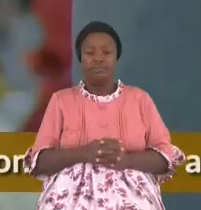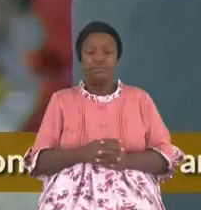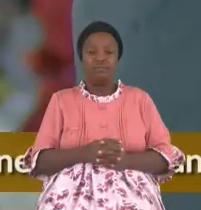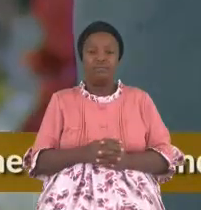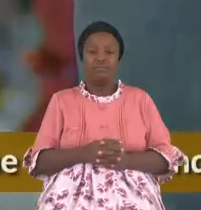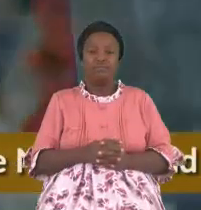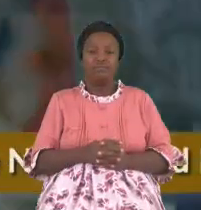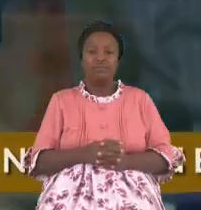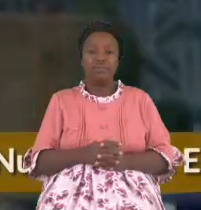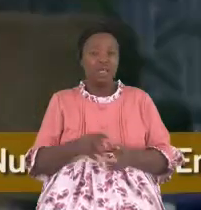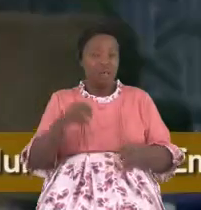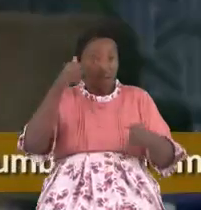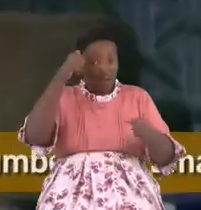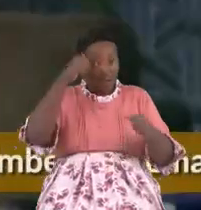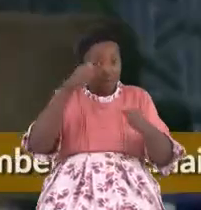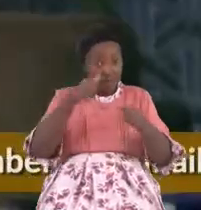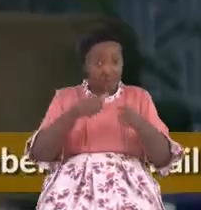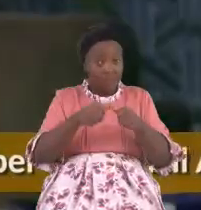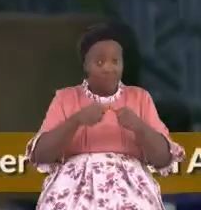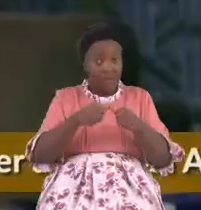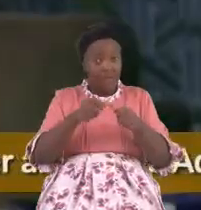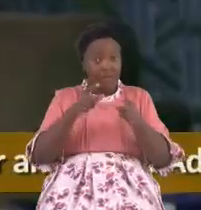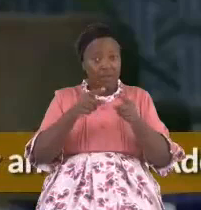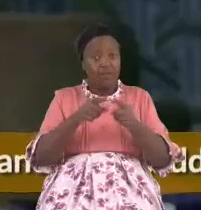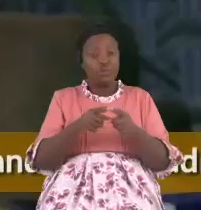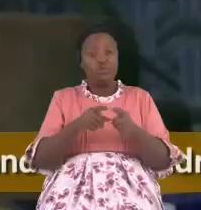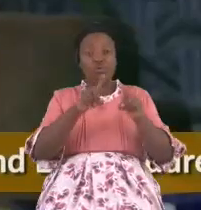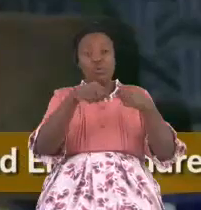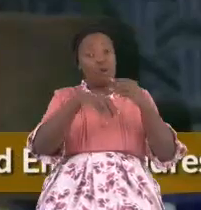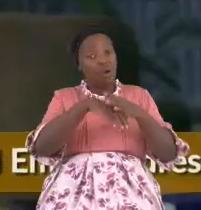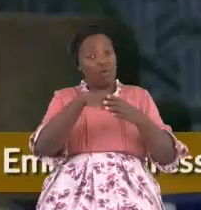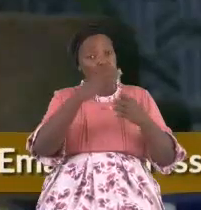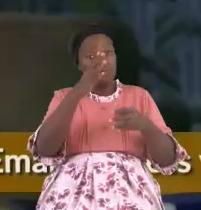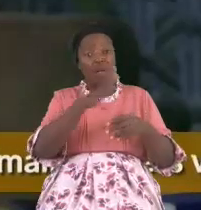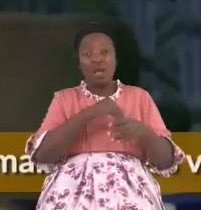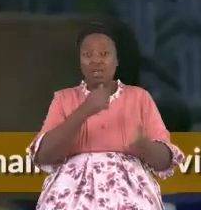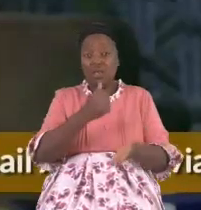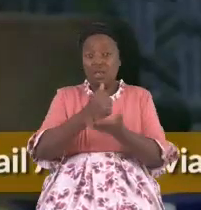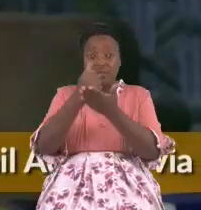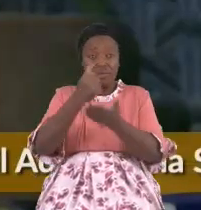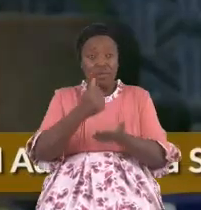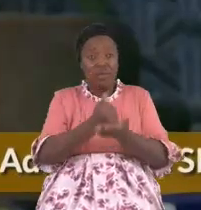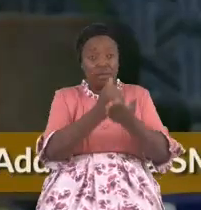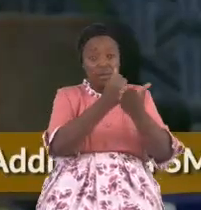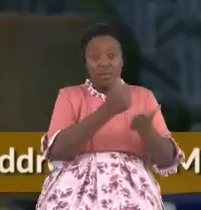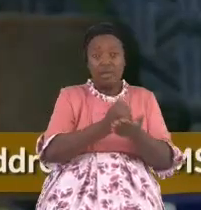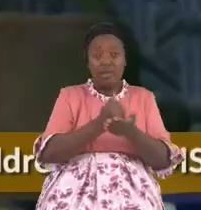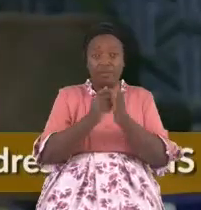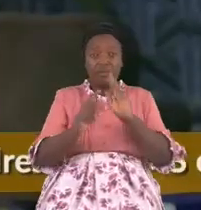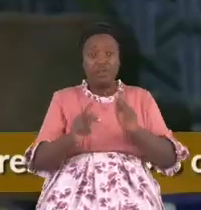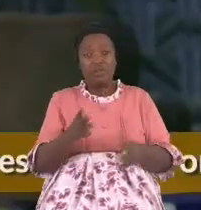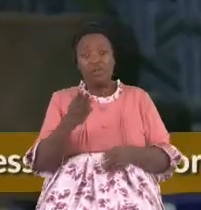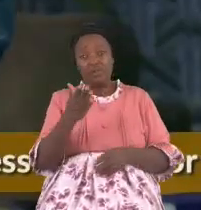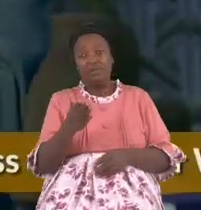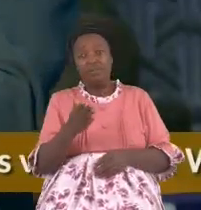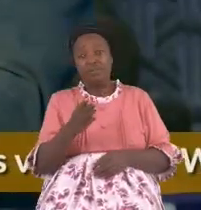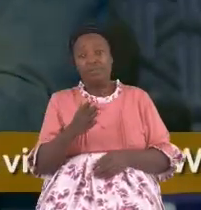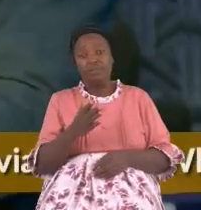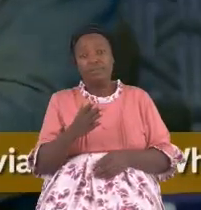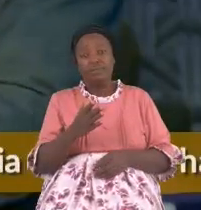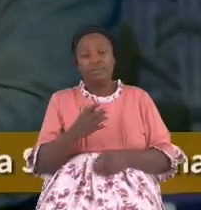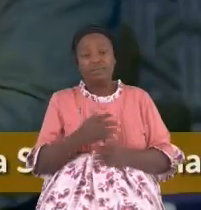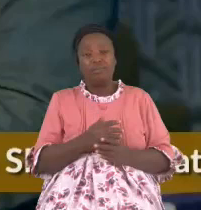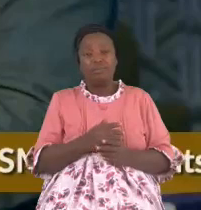remember to get towards the gate and outside and the car park in the secondary school near us